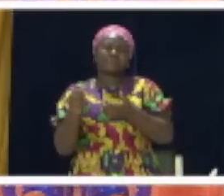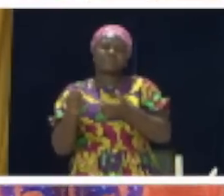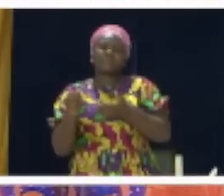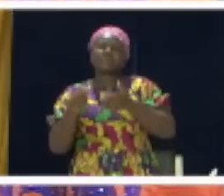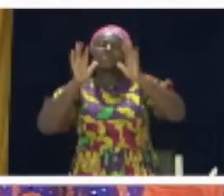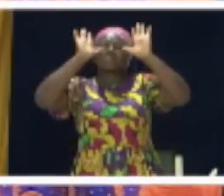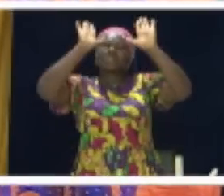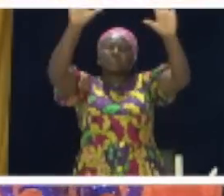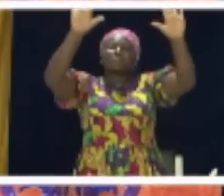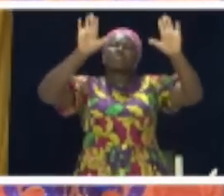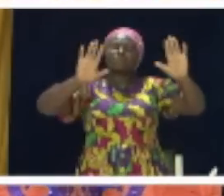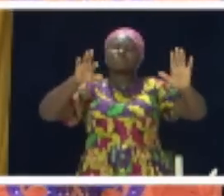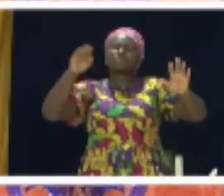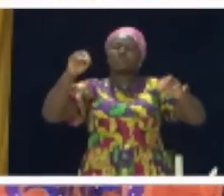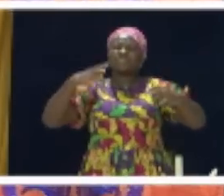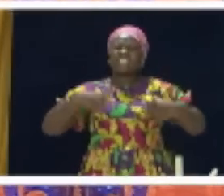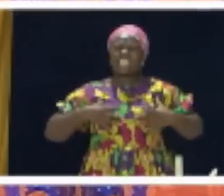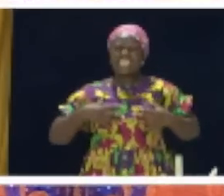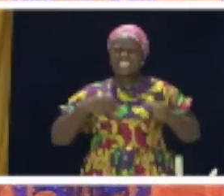Miracles of healing.